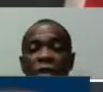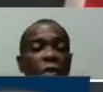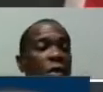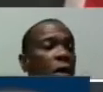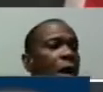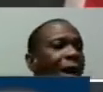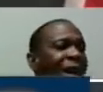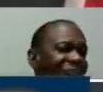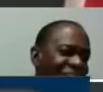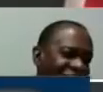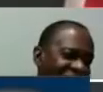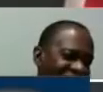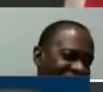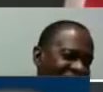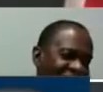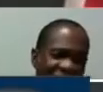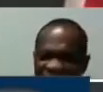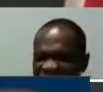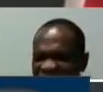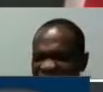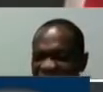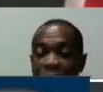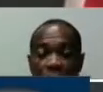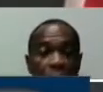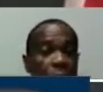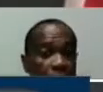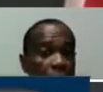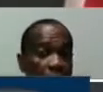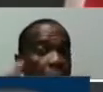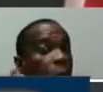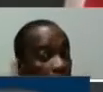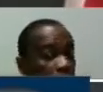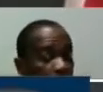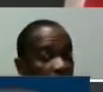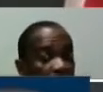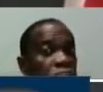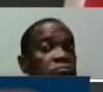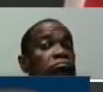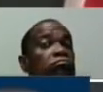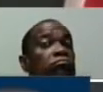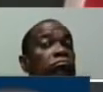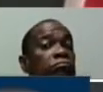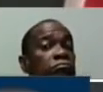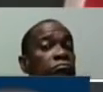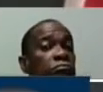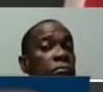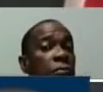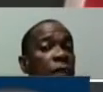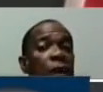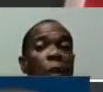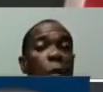And I will do so without fear or favor, without malice or ill will.